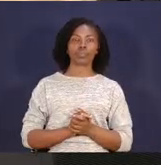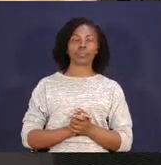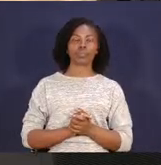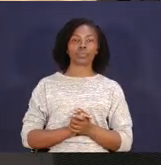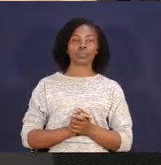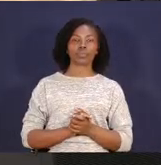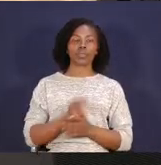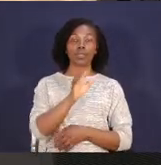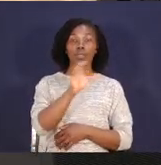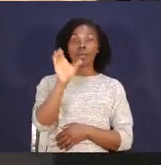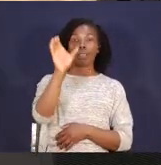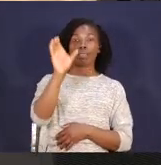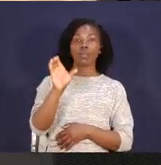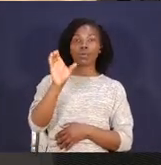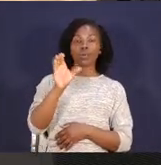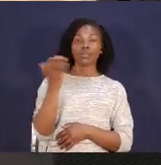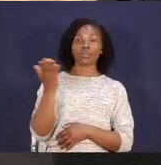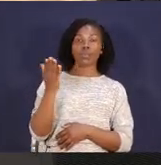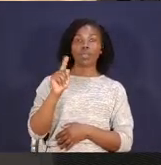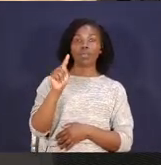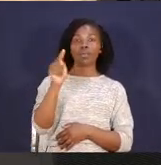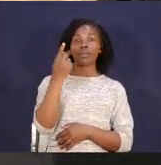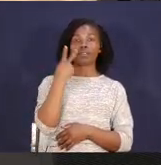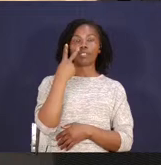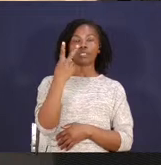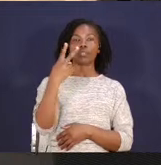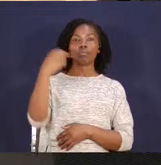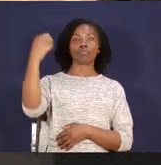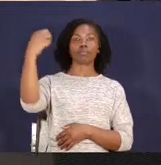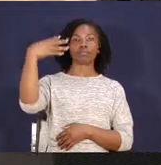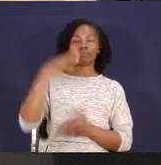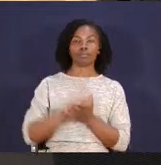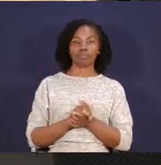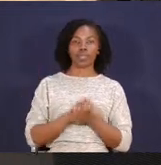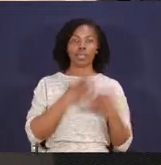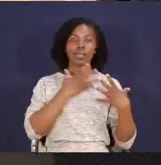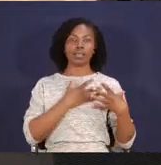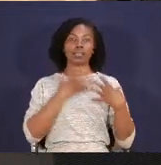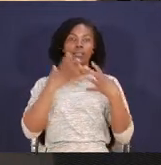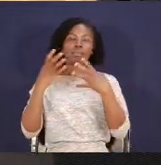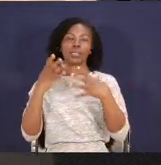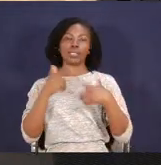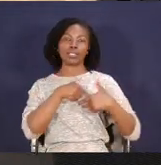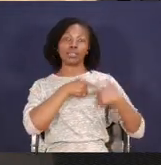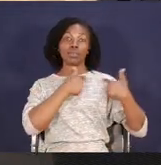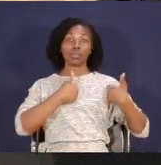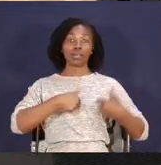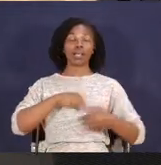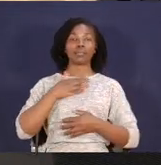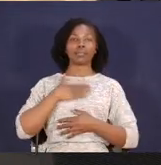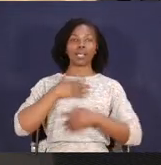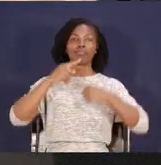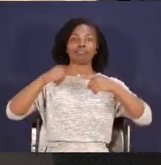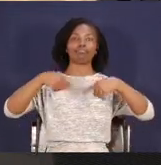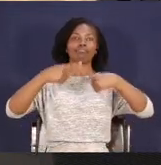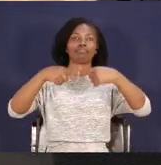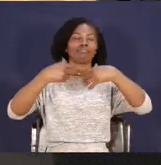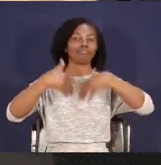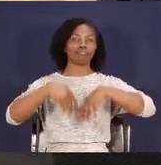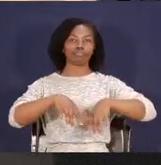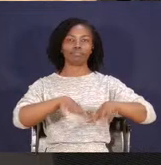At the cross, where I first saw the light, and the burdens of my heart rolled